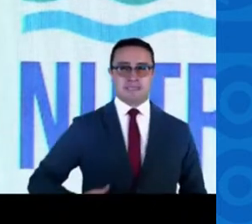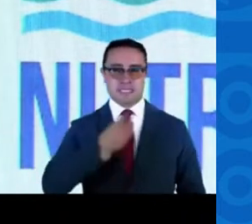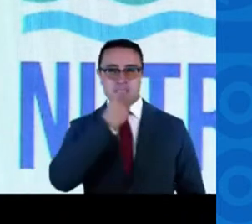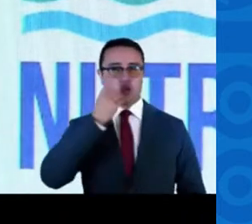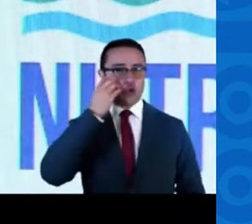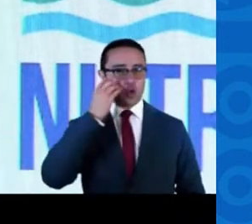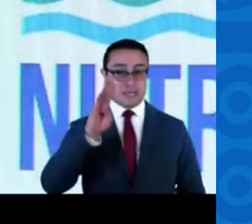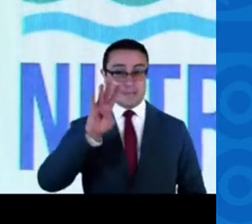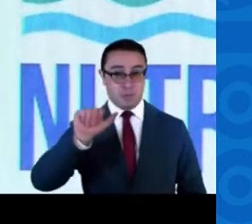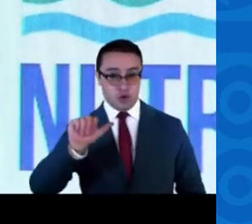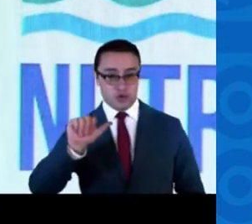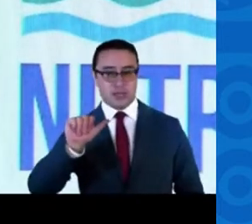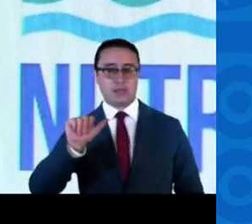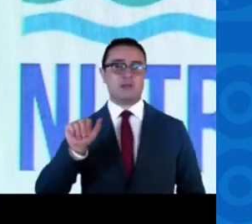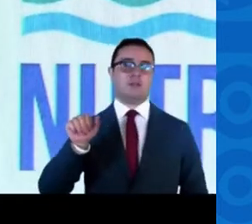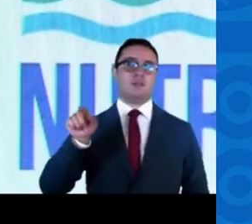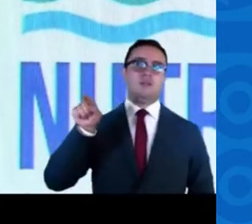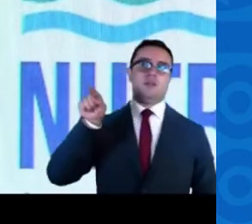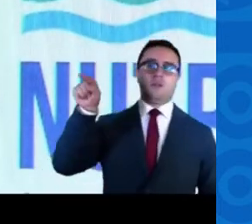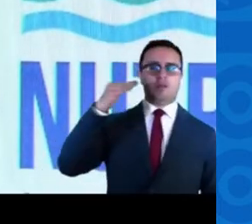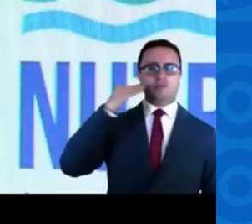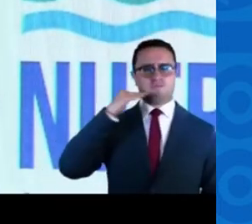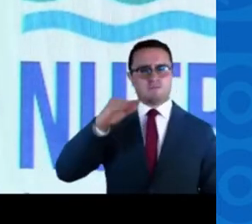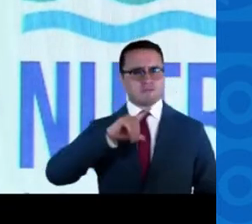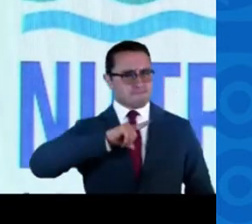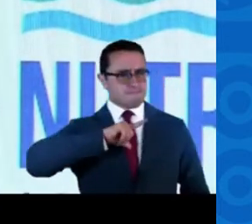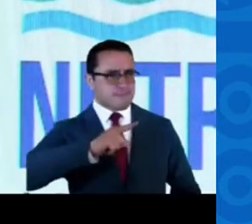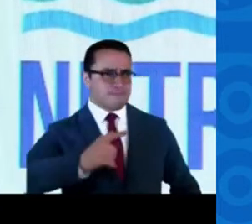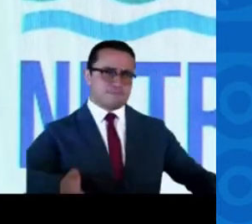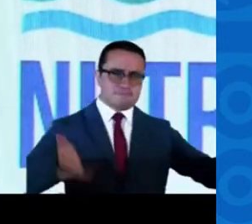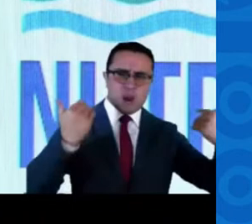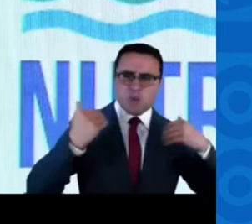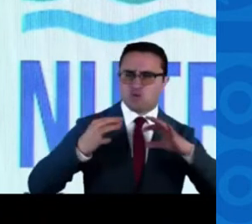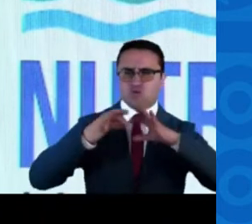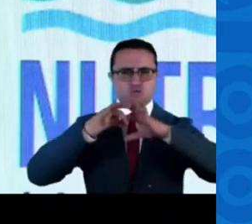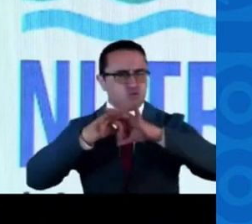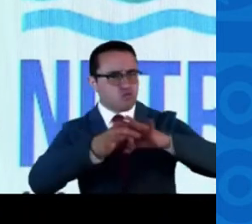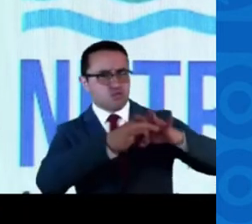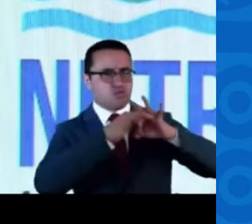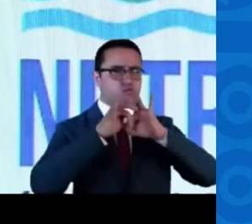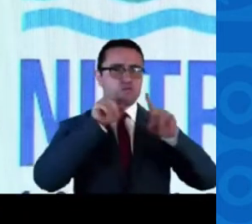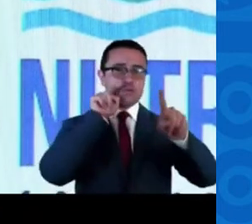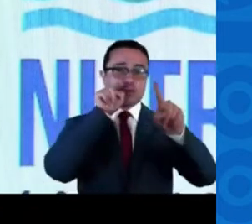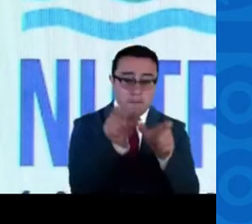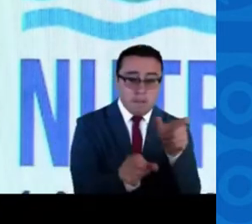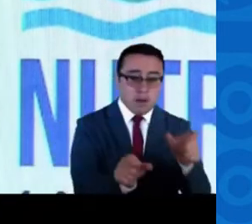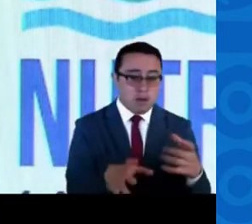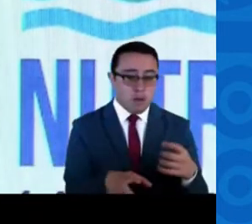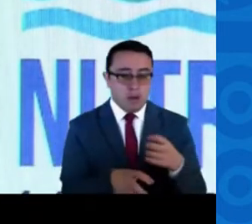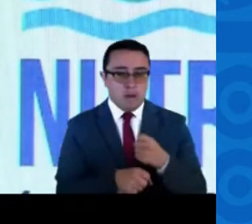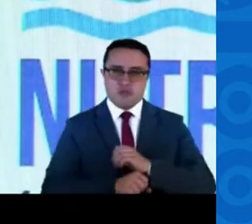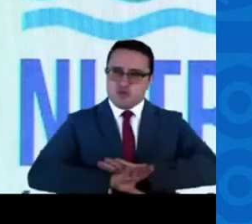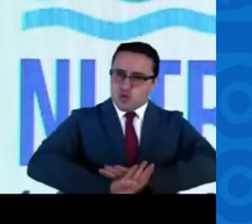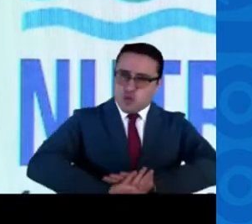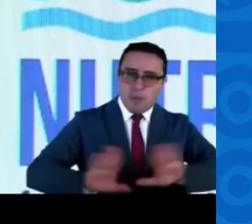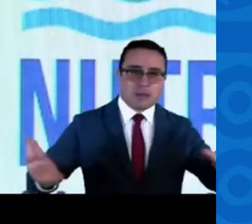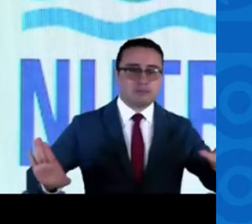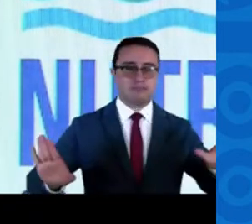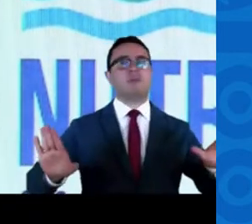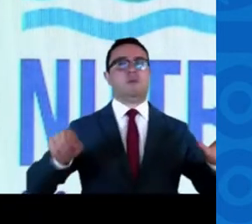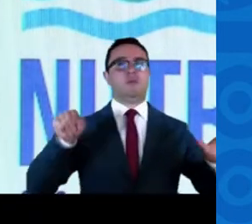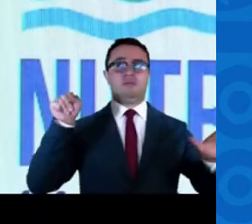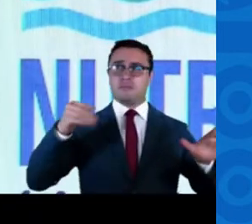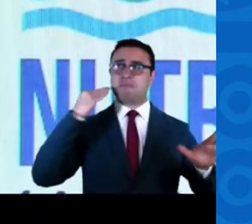the leadership of the First Lady of Colombia, who has been promoting the Great Alliance for Nutrition that has